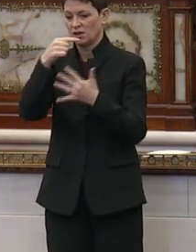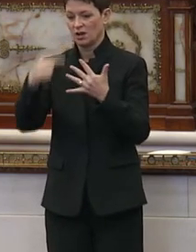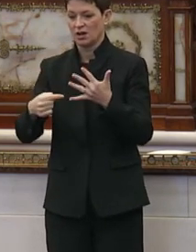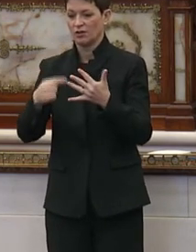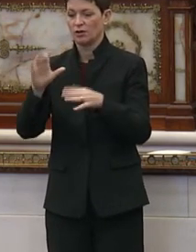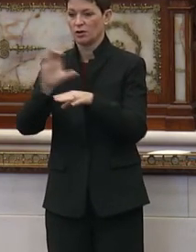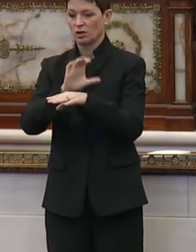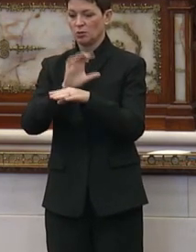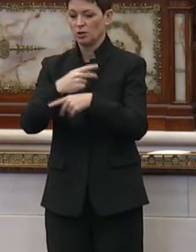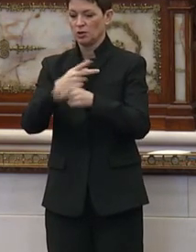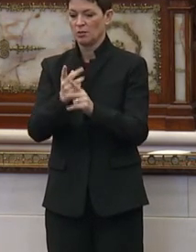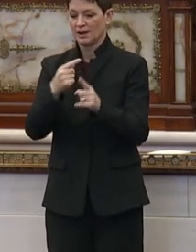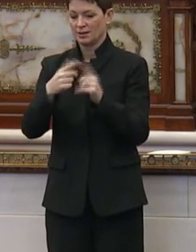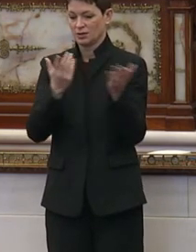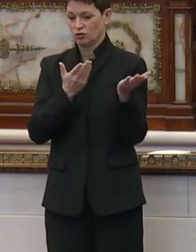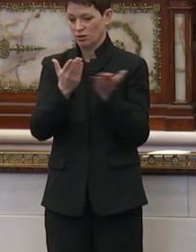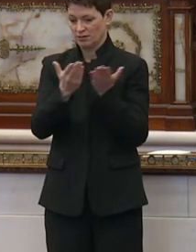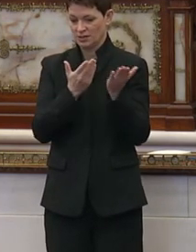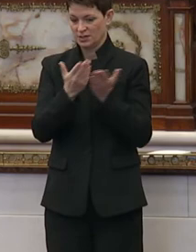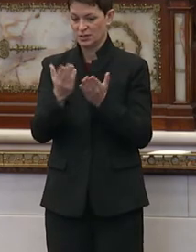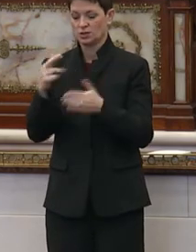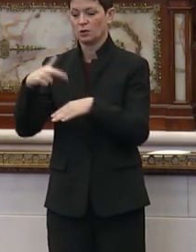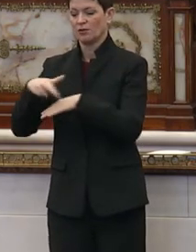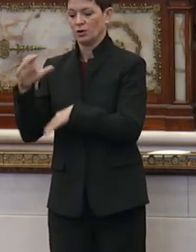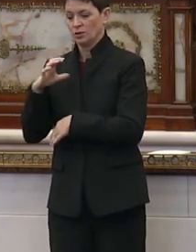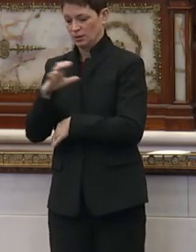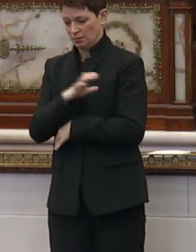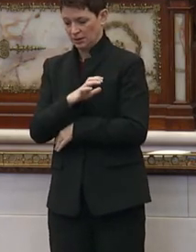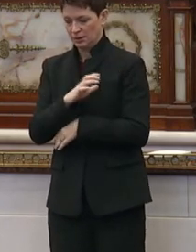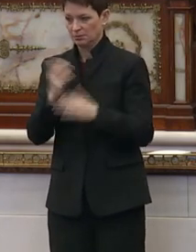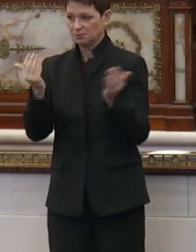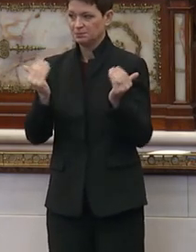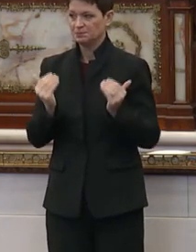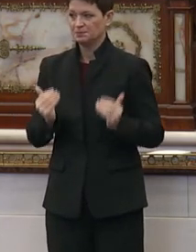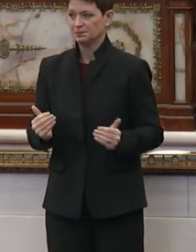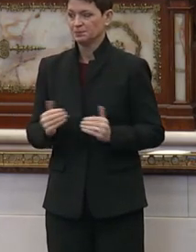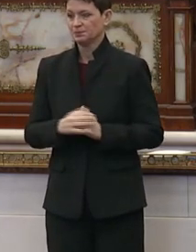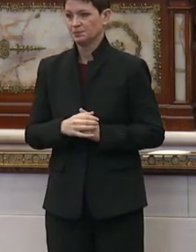computing products and services. Referred to committee.